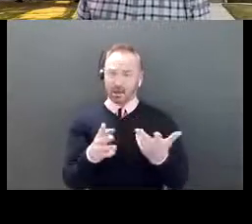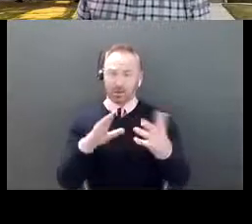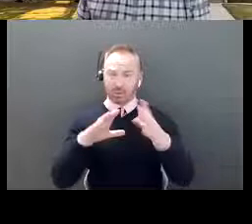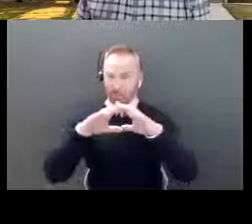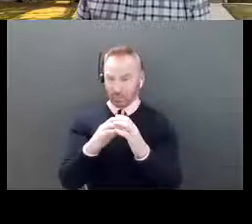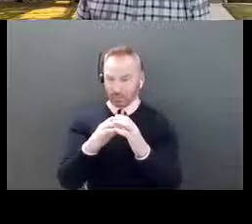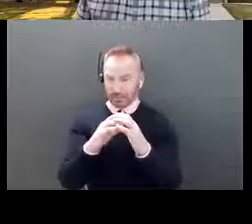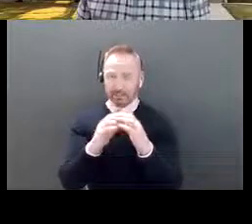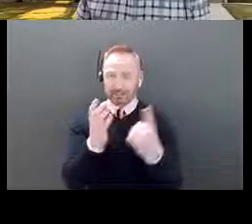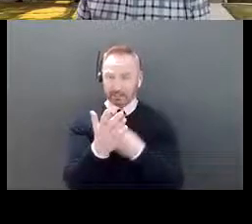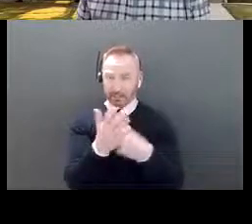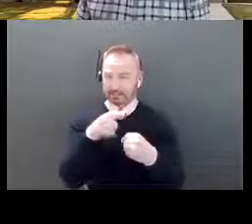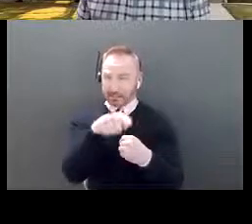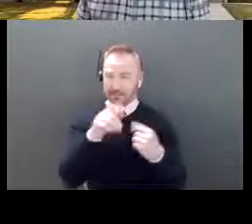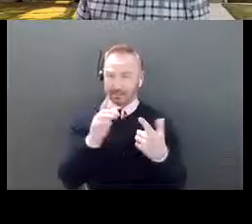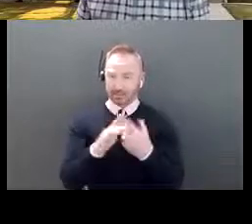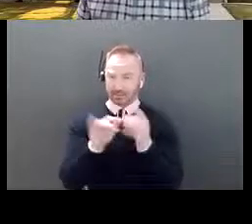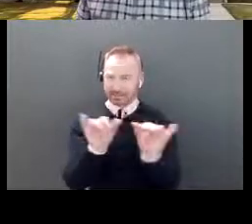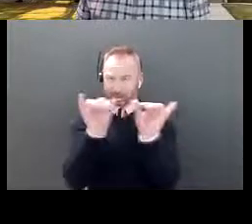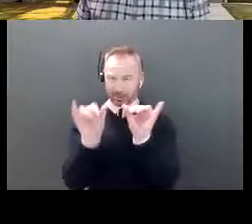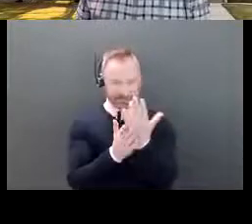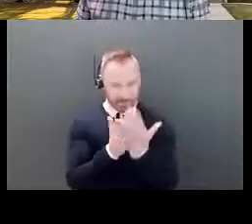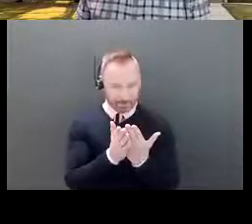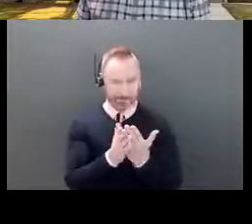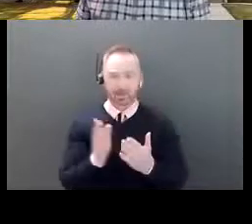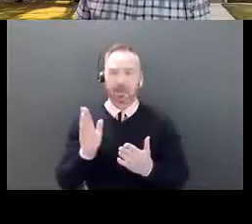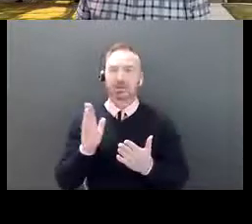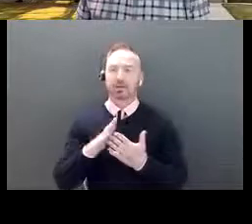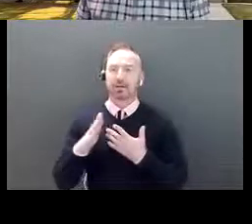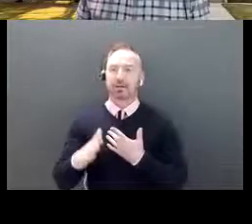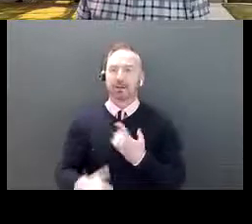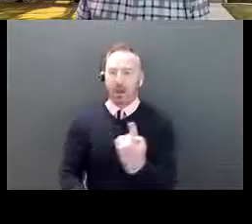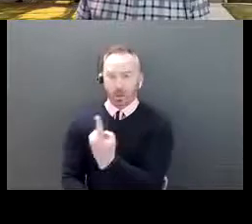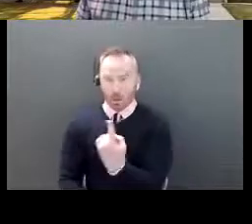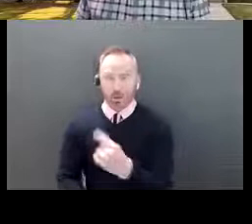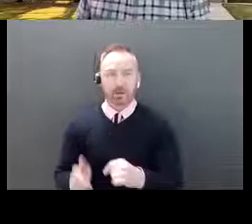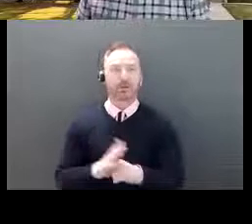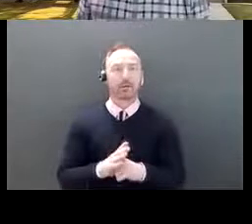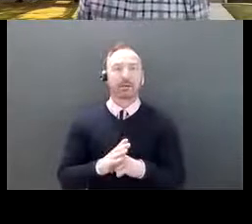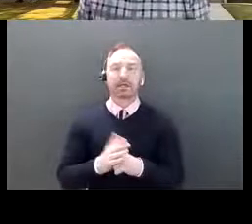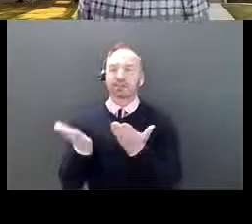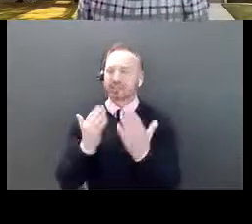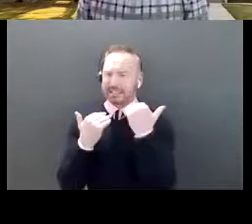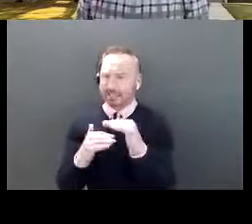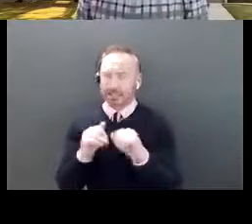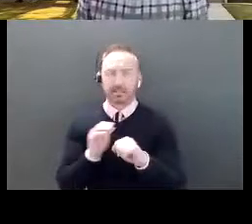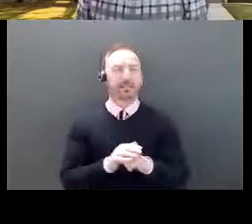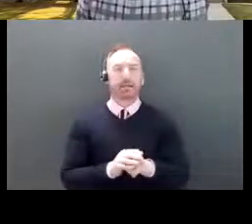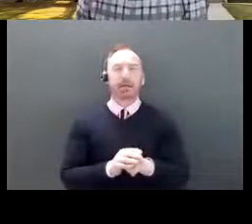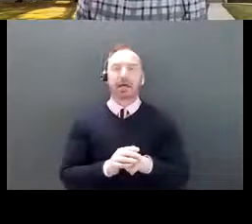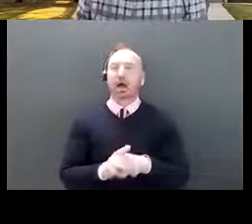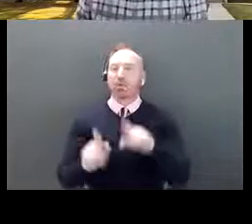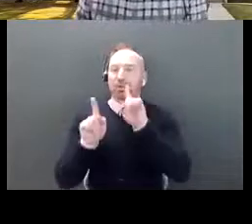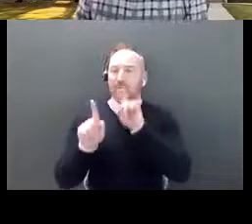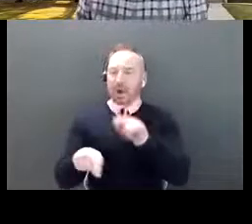similar factors: isolation, limited services, inadequate response time, when people